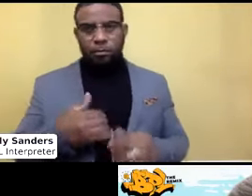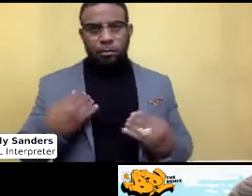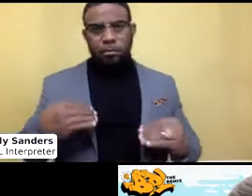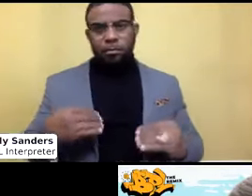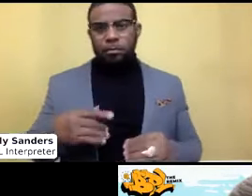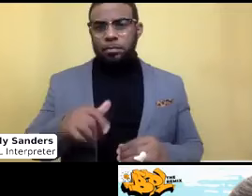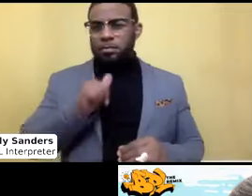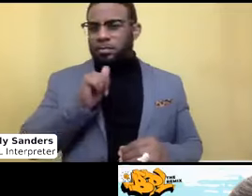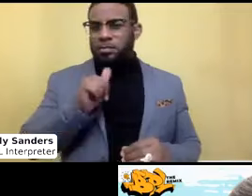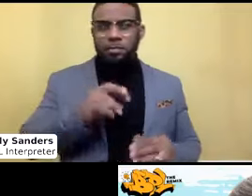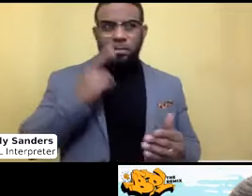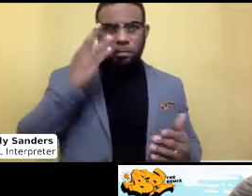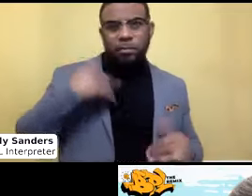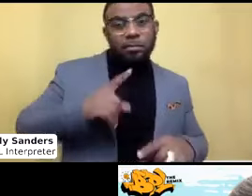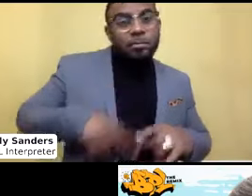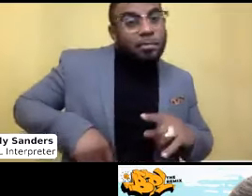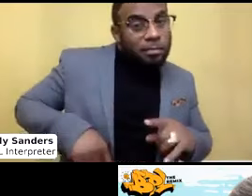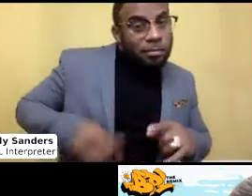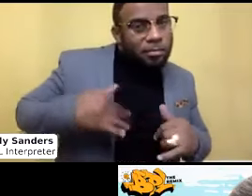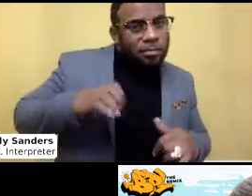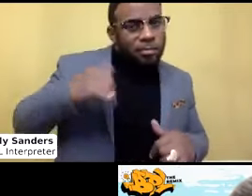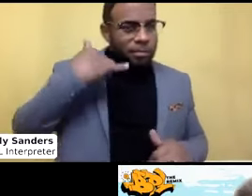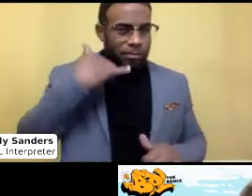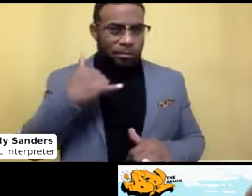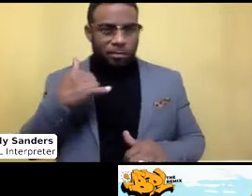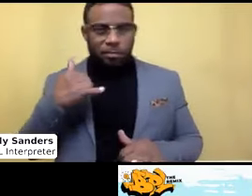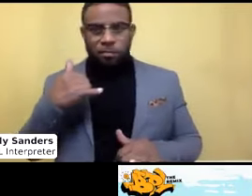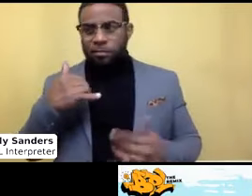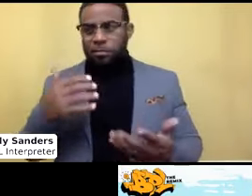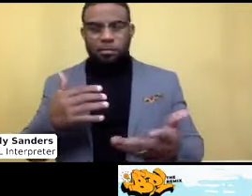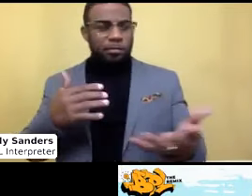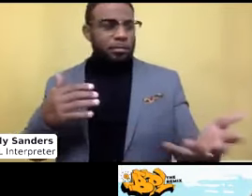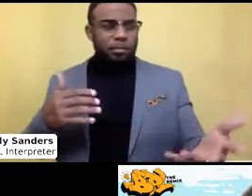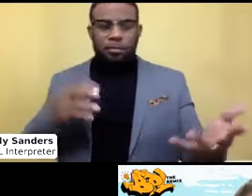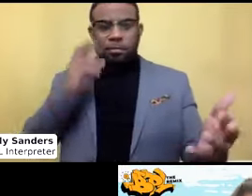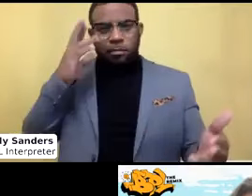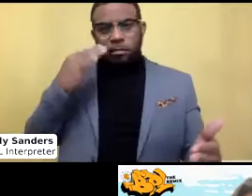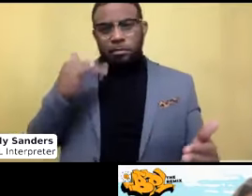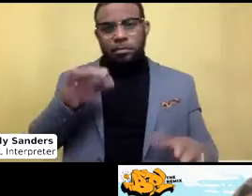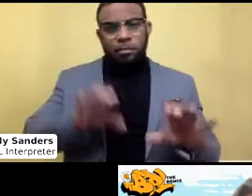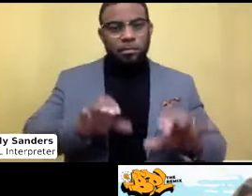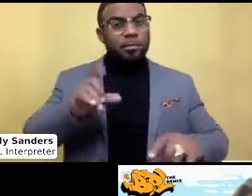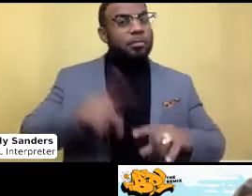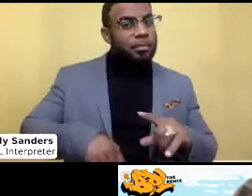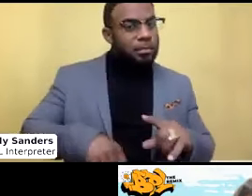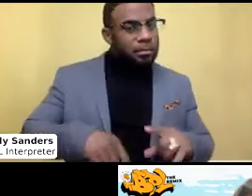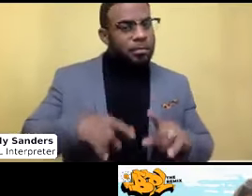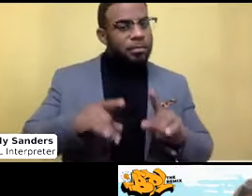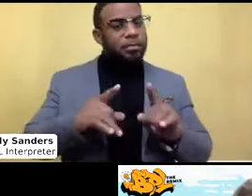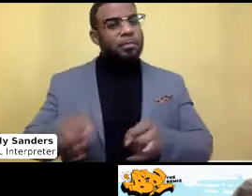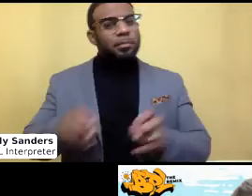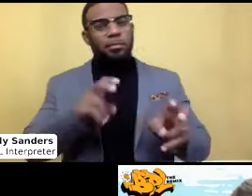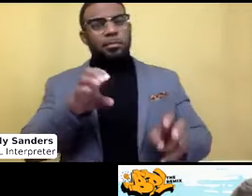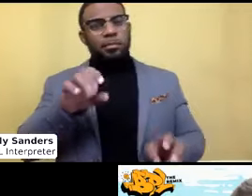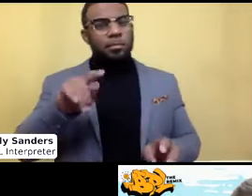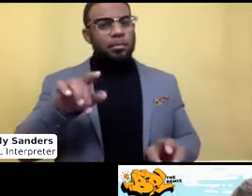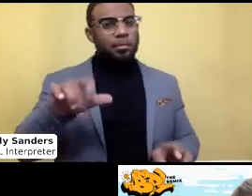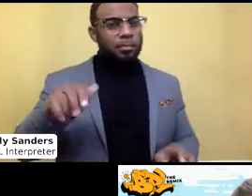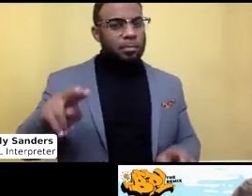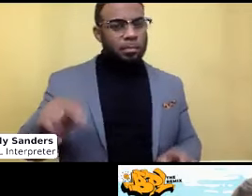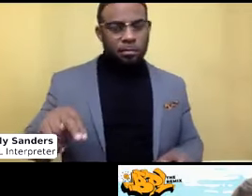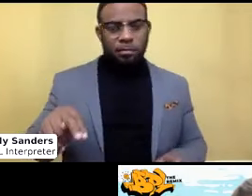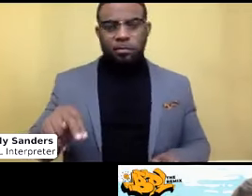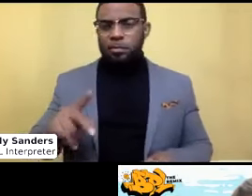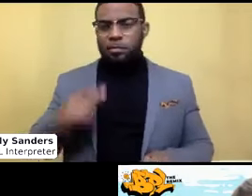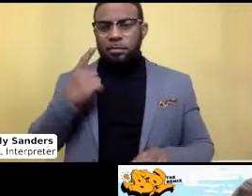And there's no reason why we can't have a cell phone. There's no reason why Congo can't export coltan or whatever else it needs,